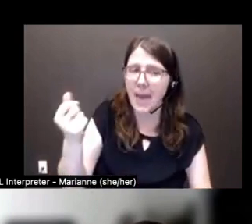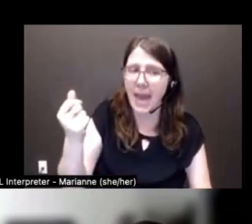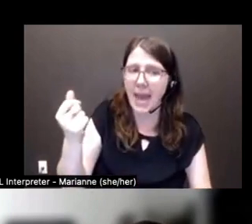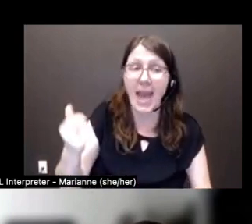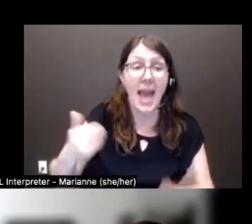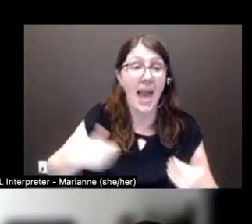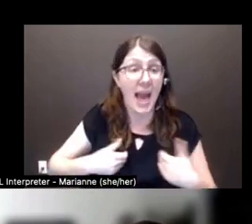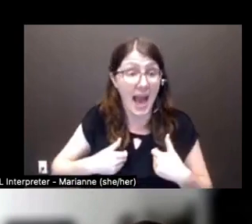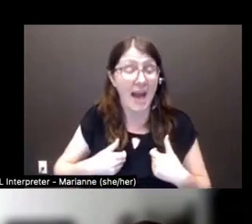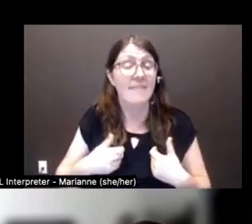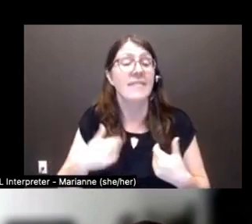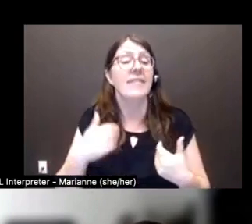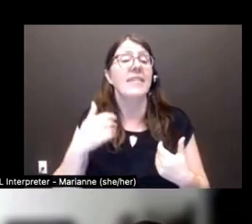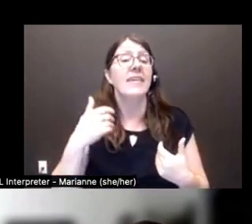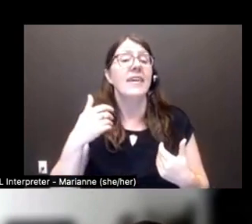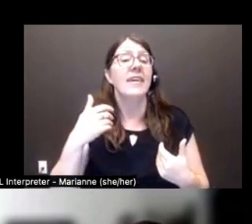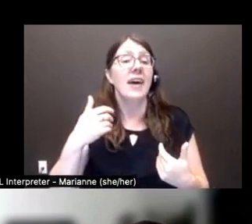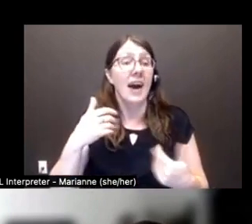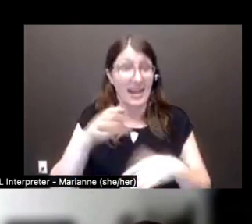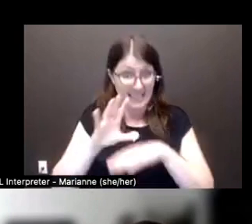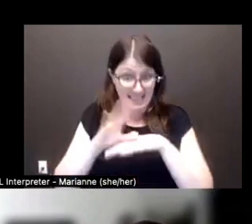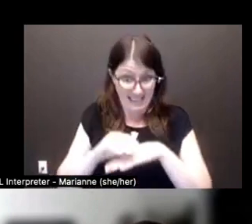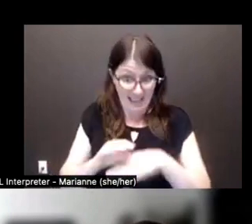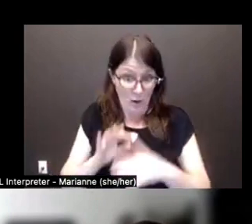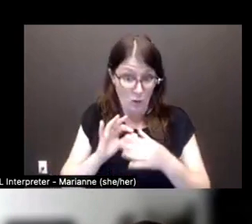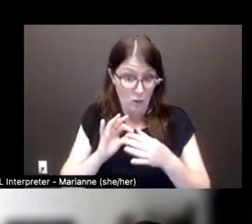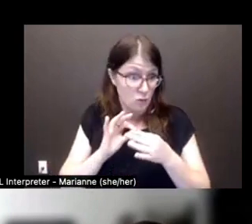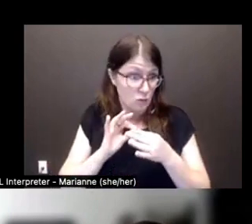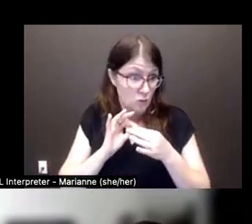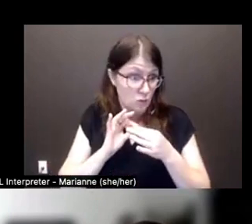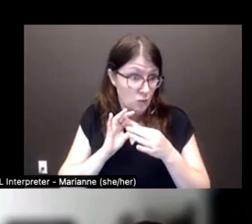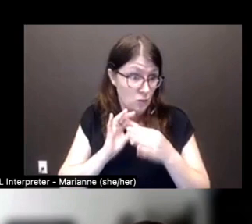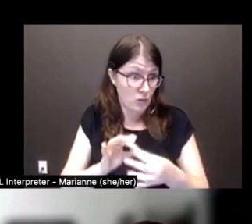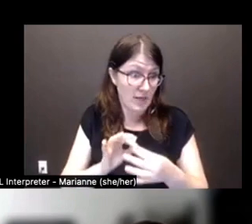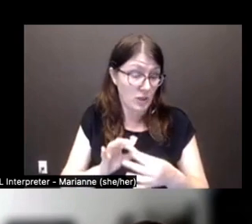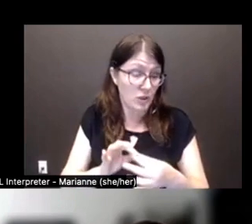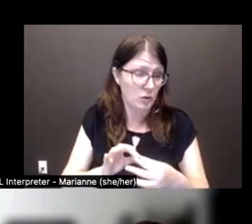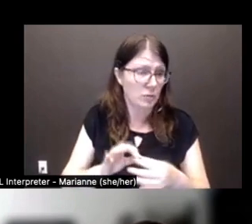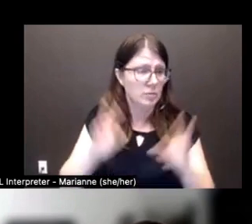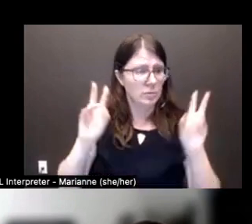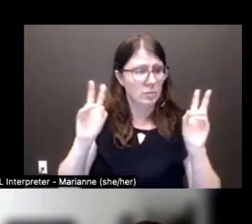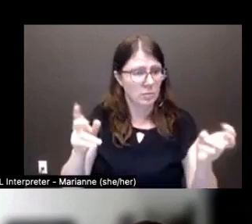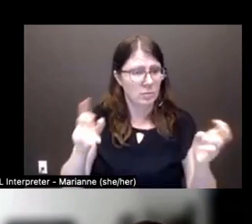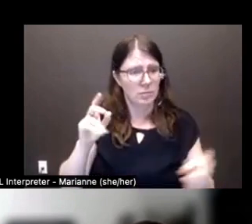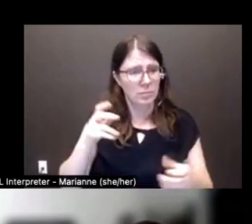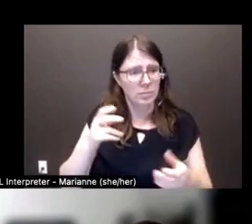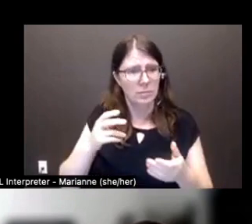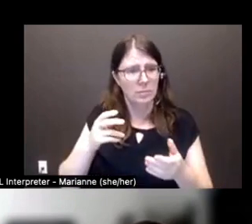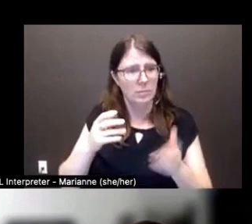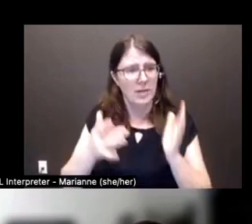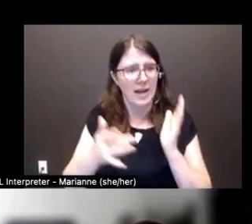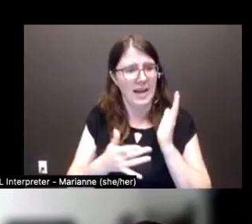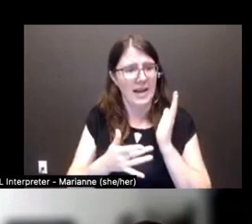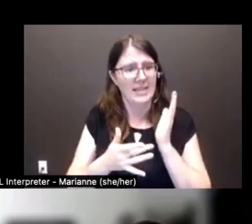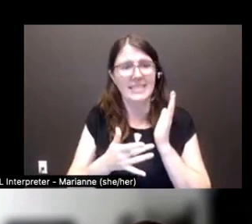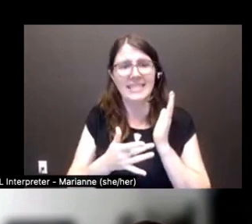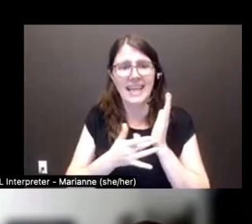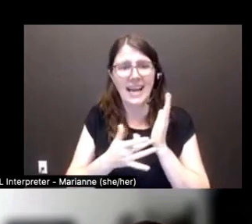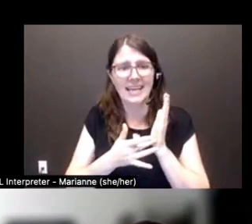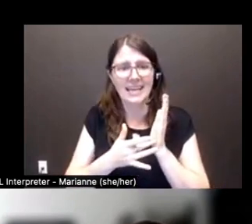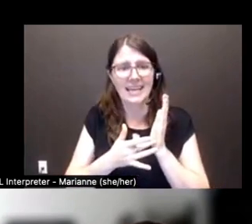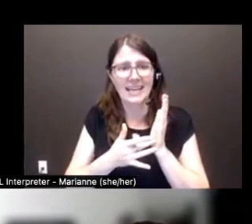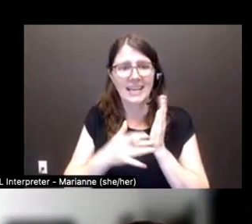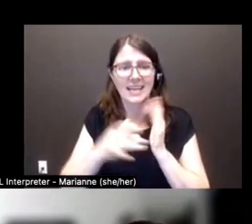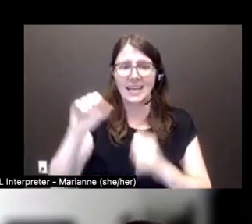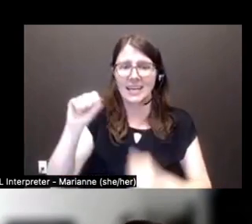can get discounted rate for it. But I think Manal and Alicia, it will go back directly to you, because when we were trying different tools, and we did try